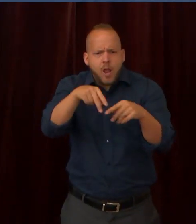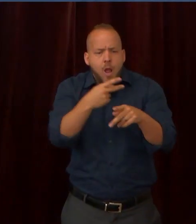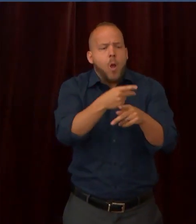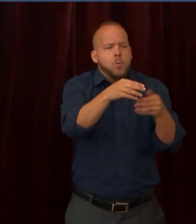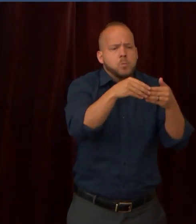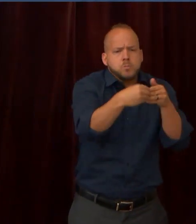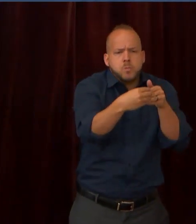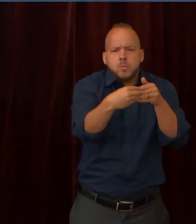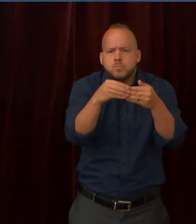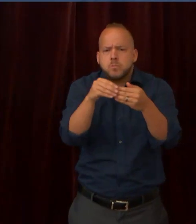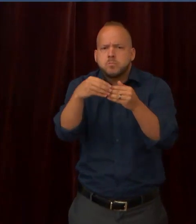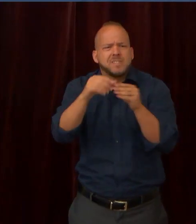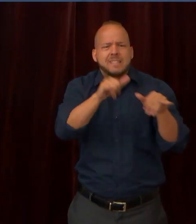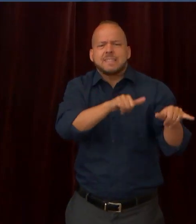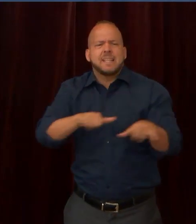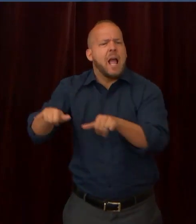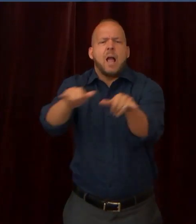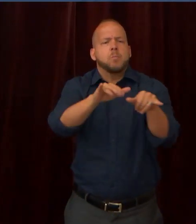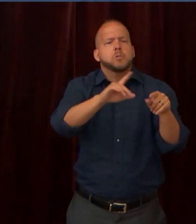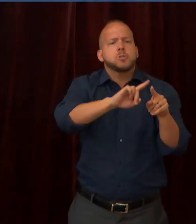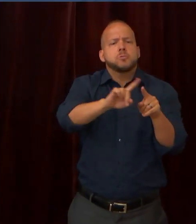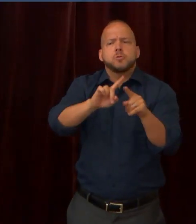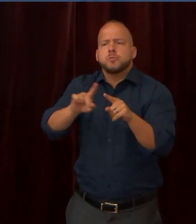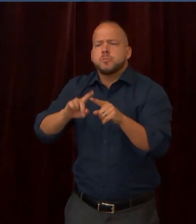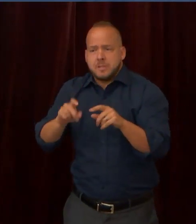plan to reopen to the state,